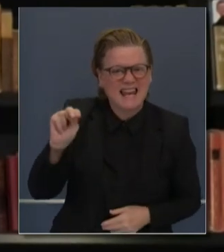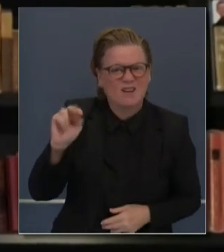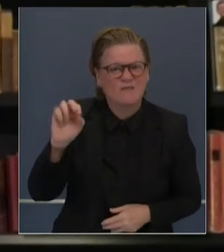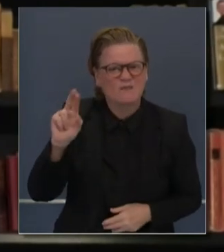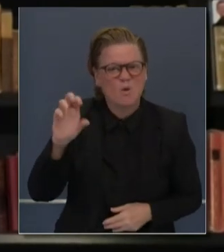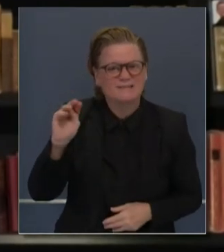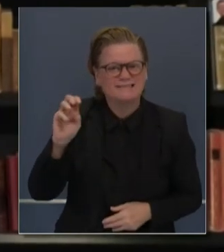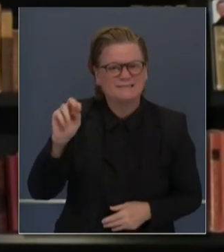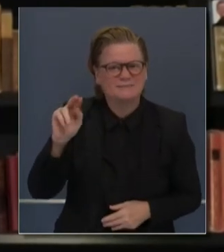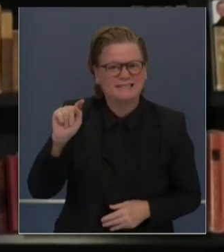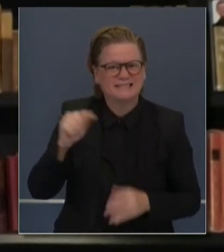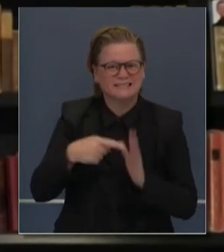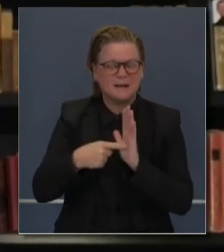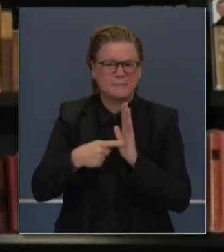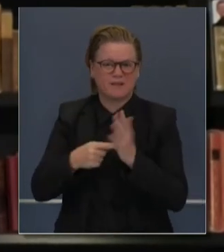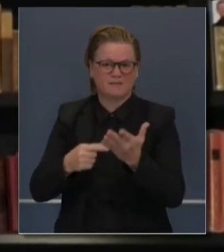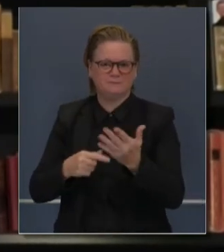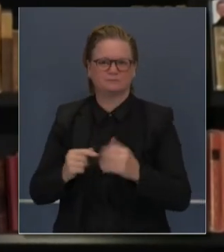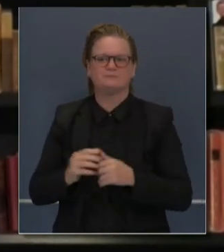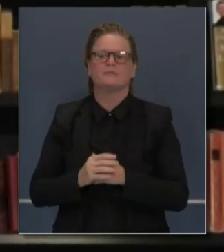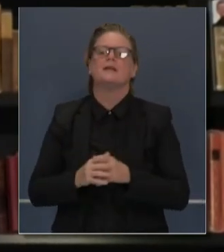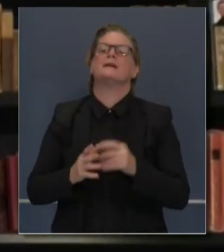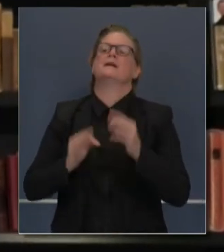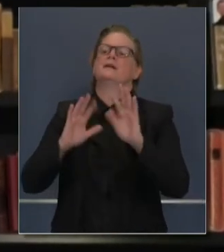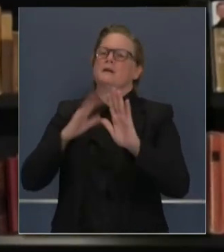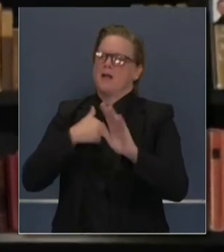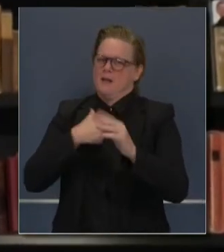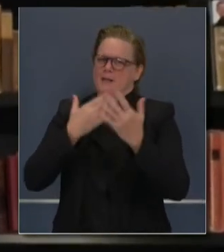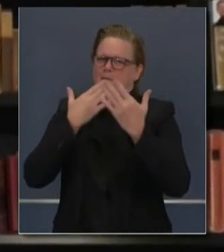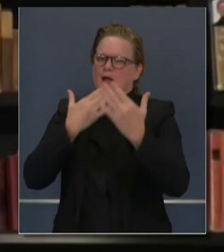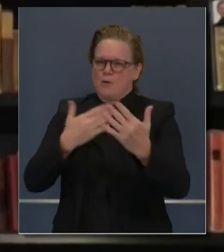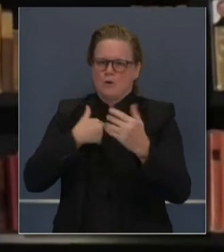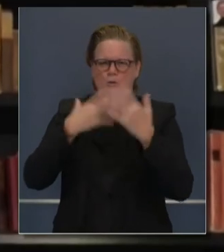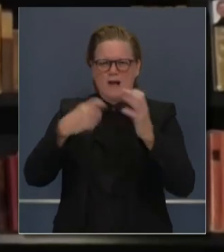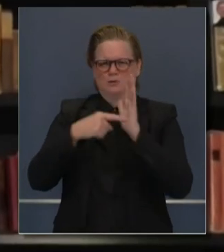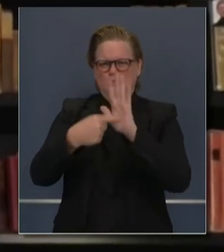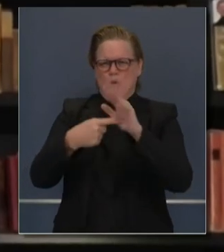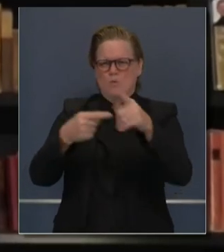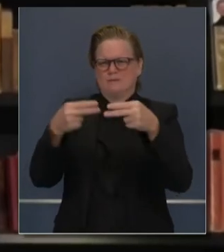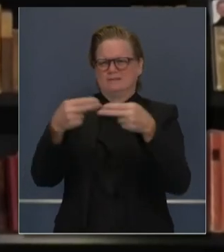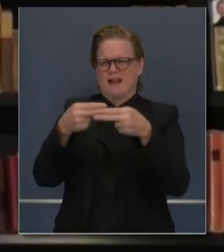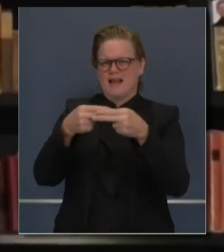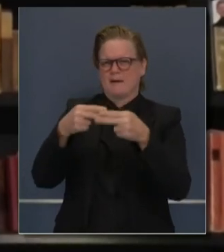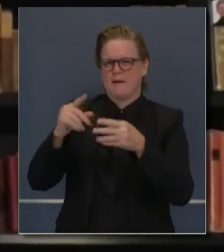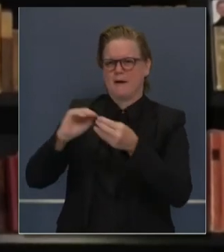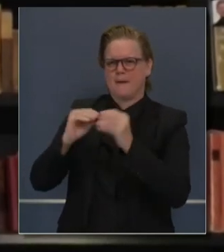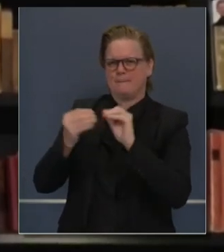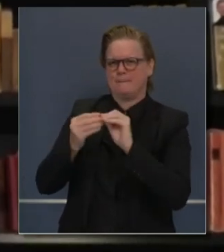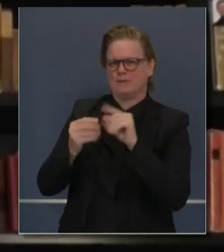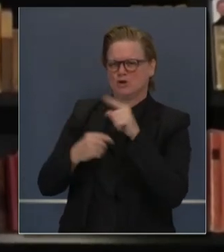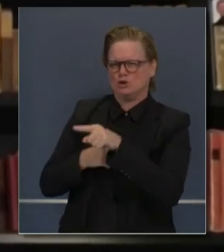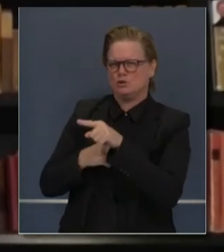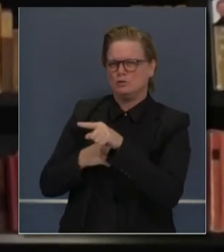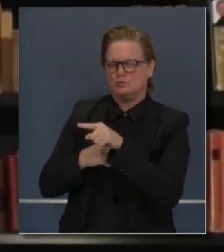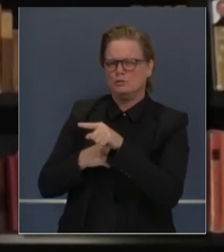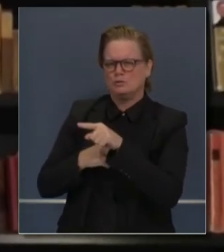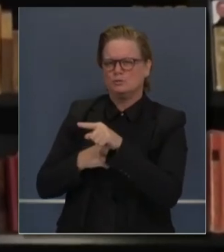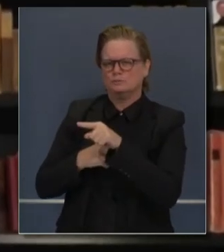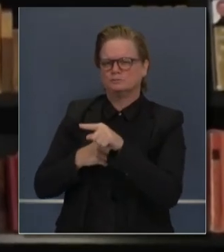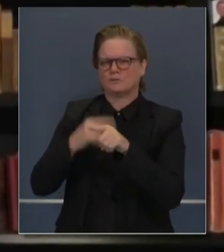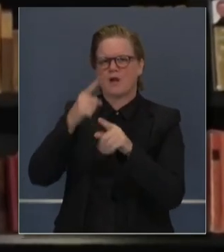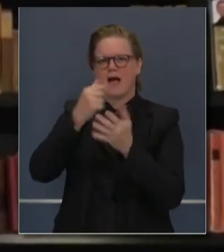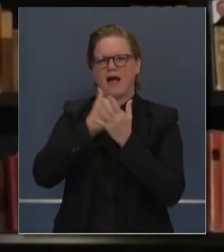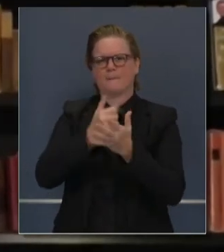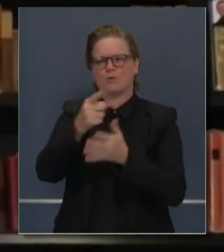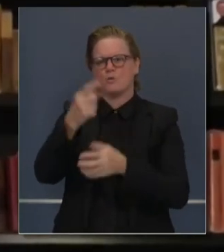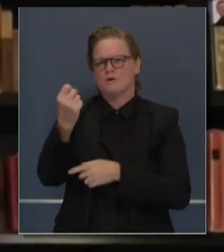I want to go back to the slide on case rates and positivity rates, because I want to put it in perspective. When